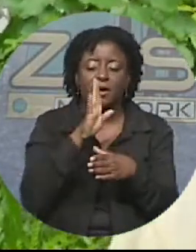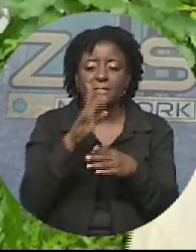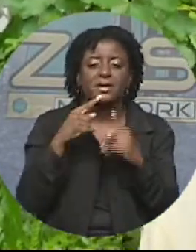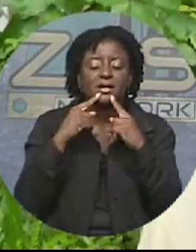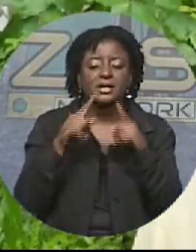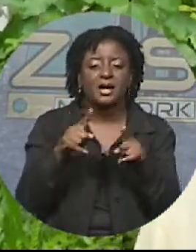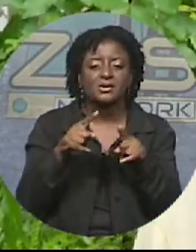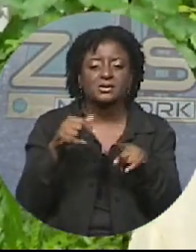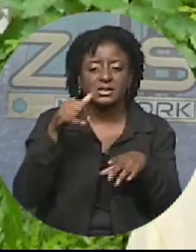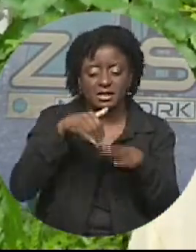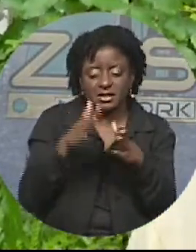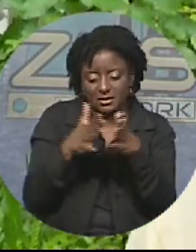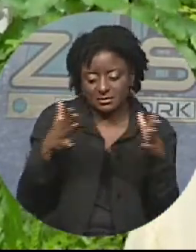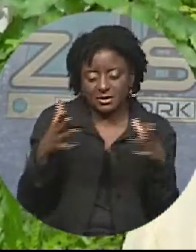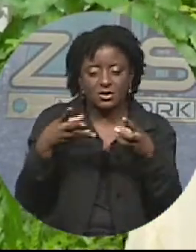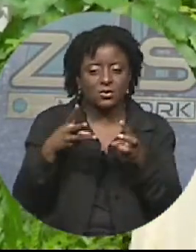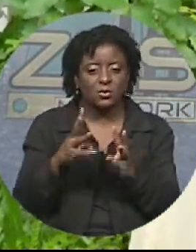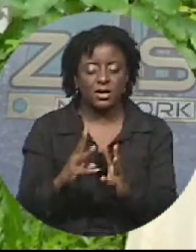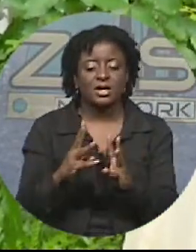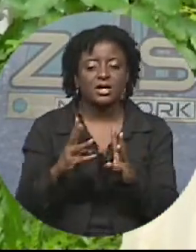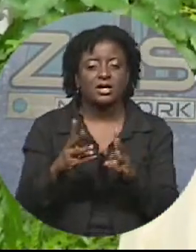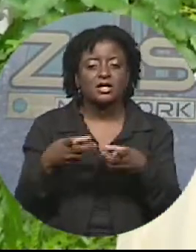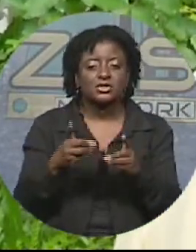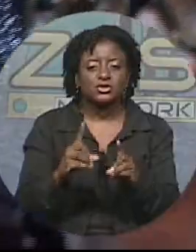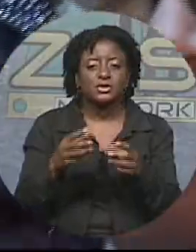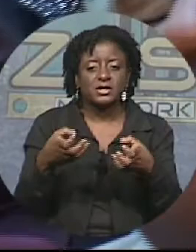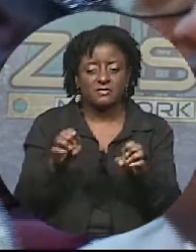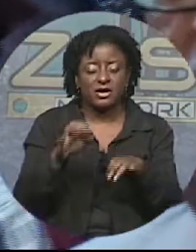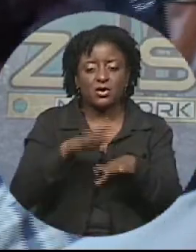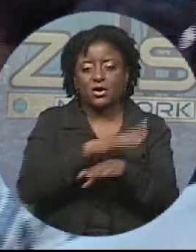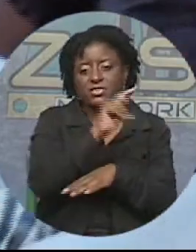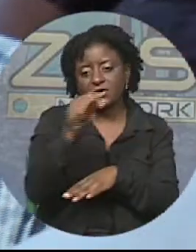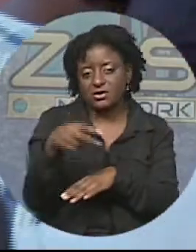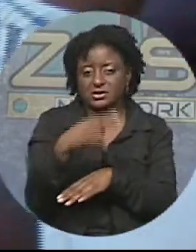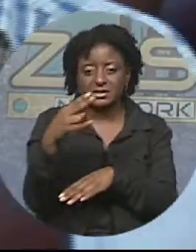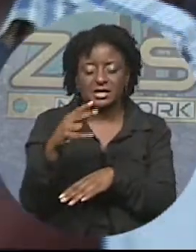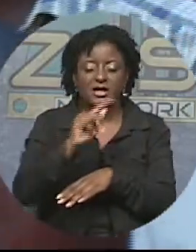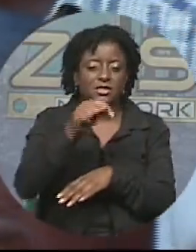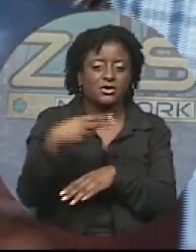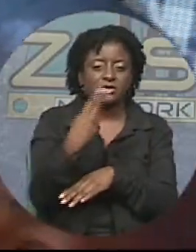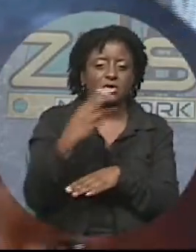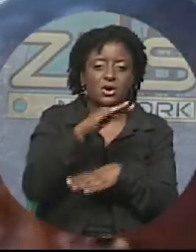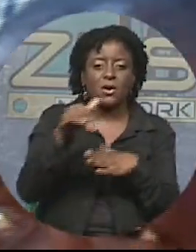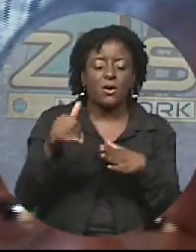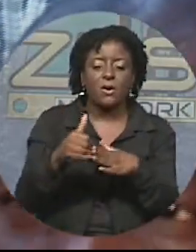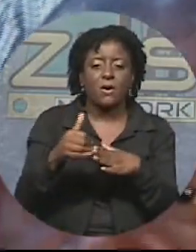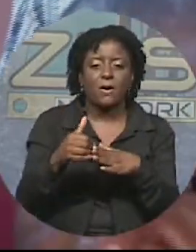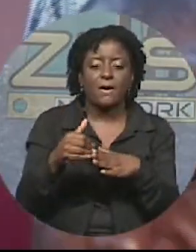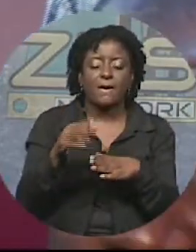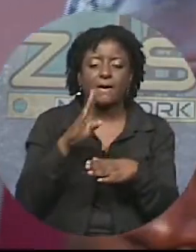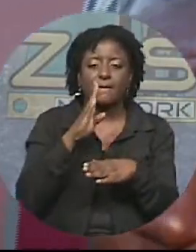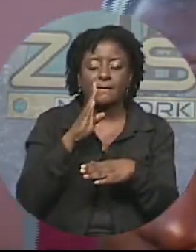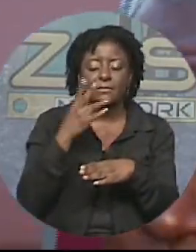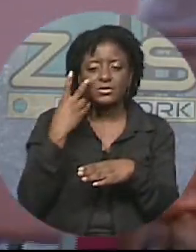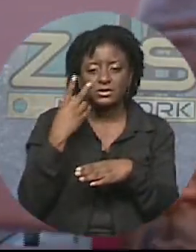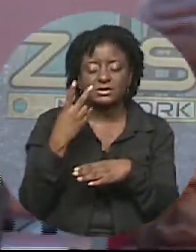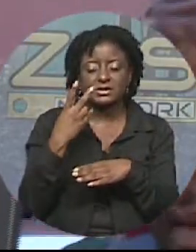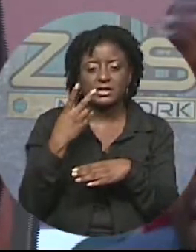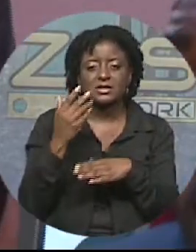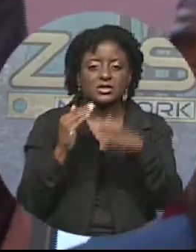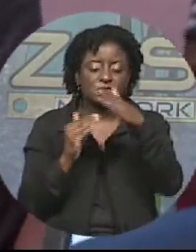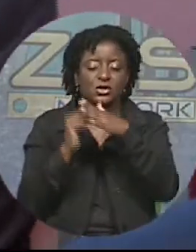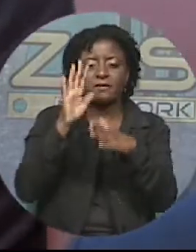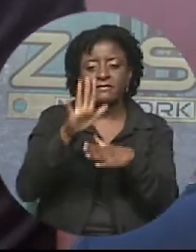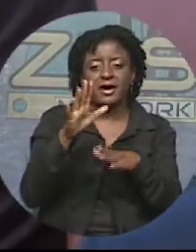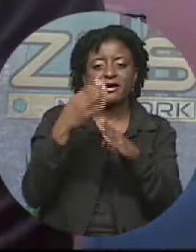way during the event on Thursday. Thursday will all be unveiled, the top 5 Bahamian players of all